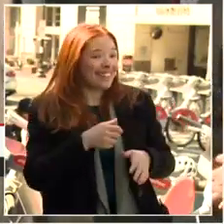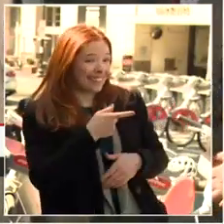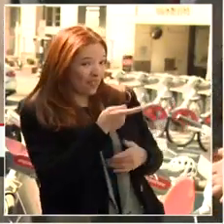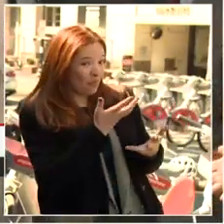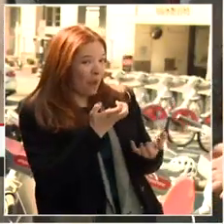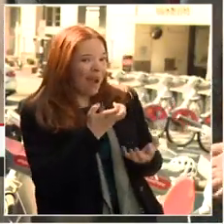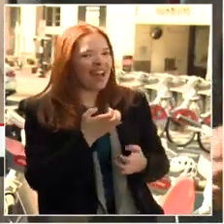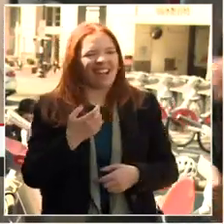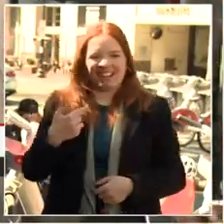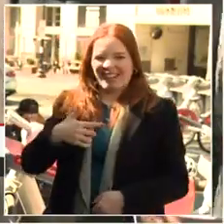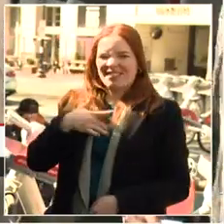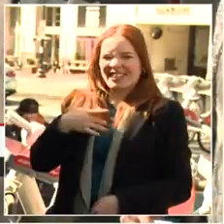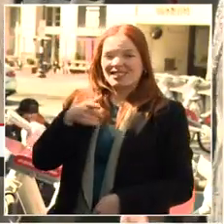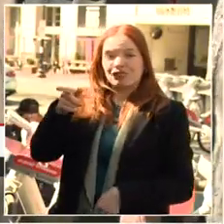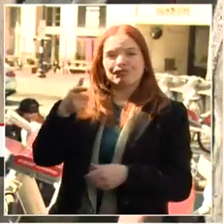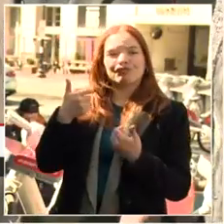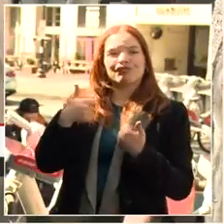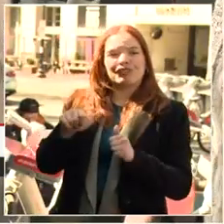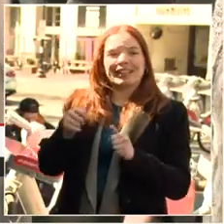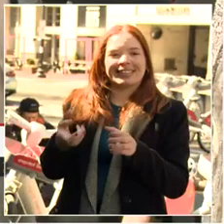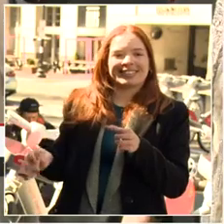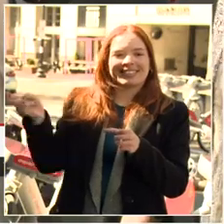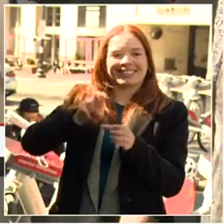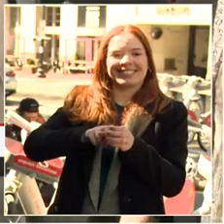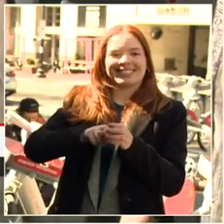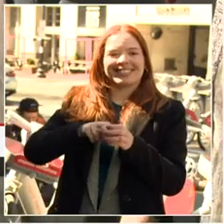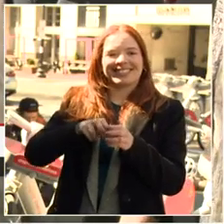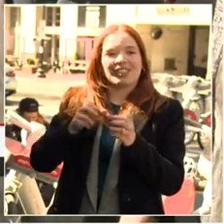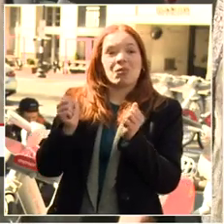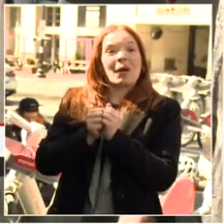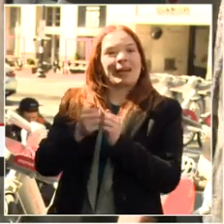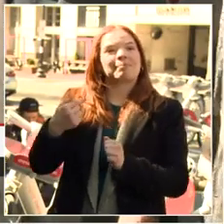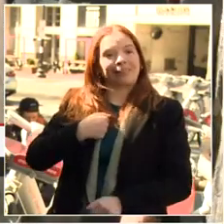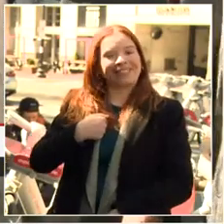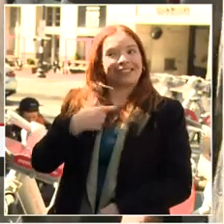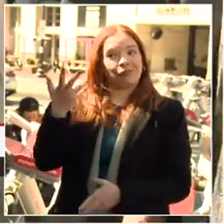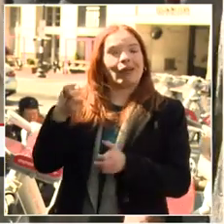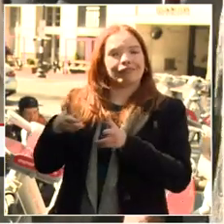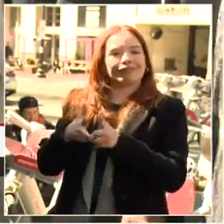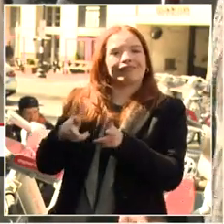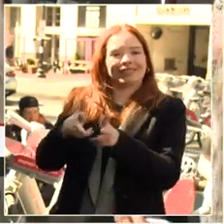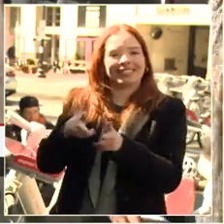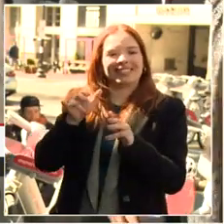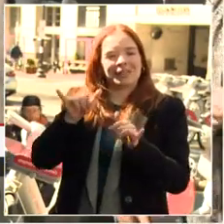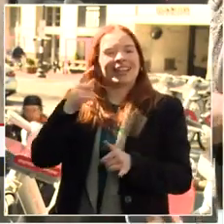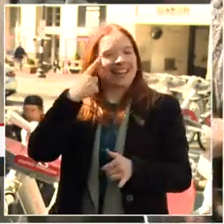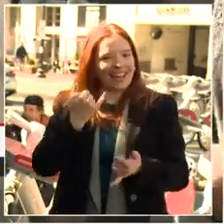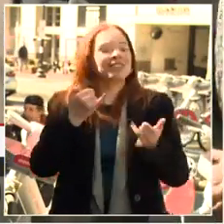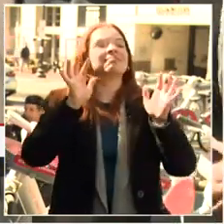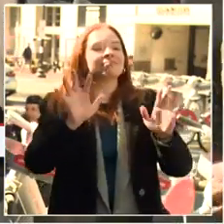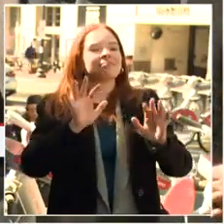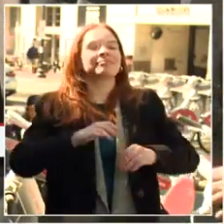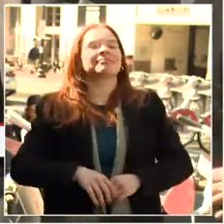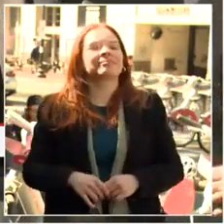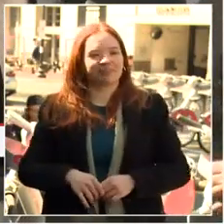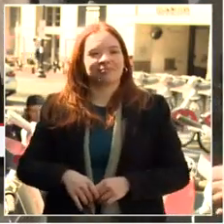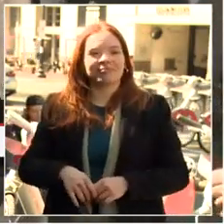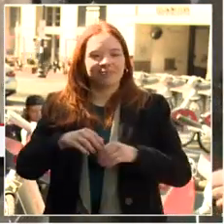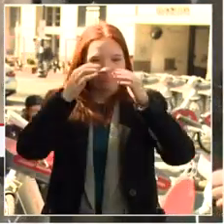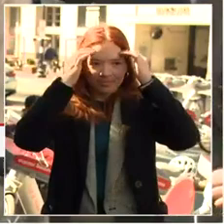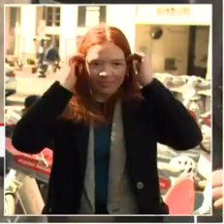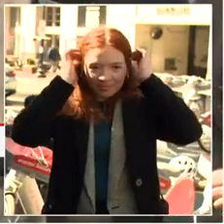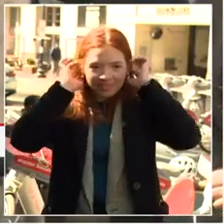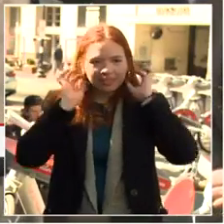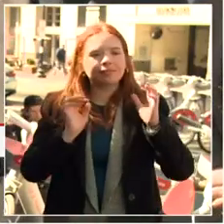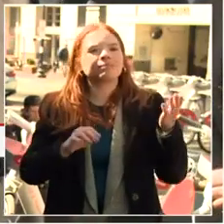feel like you may be riding behind me. So I'll stay here for now. Okay. Tess. Yeah, Mayor Bowser, there